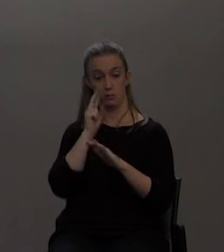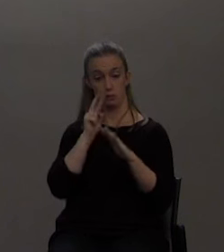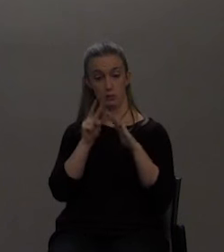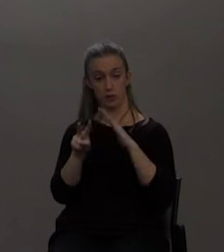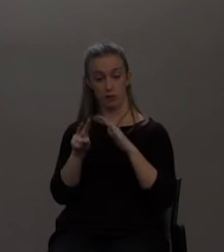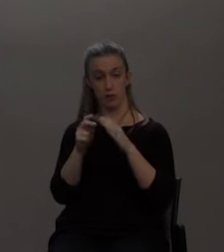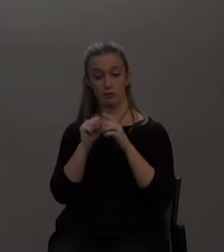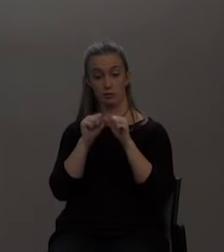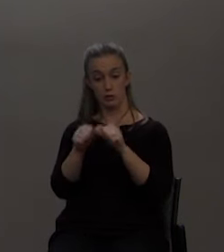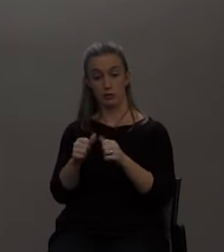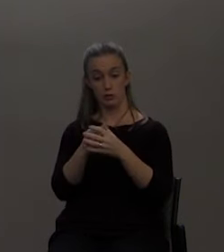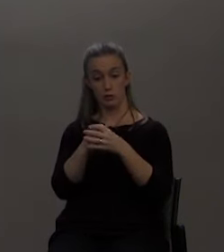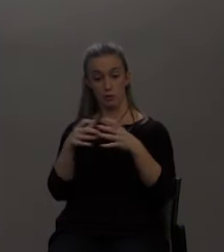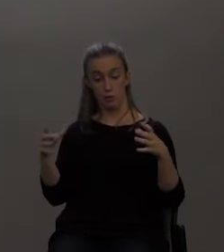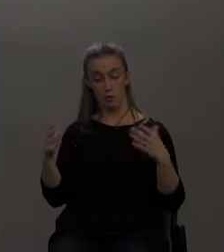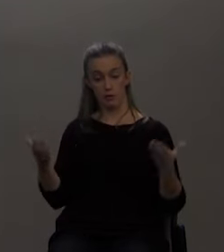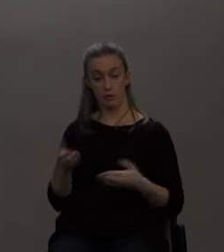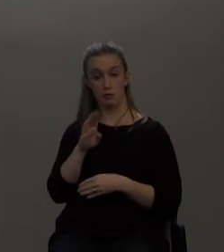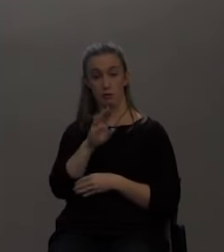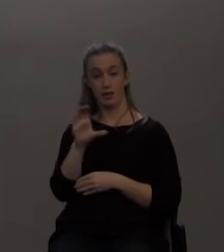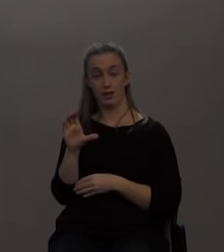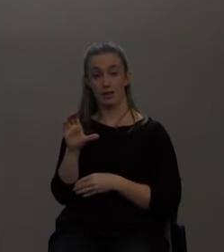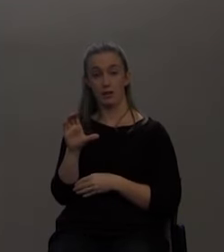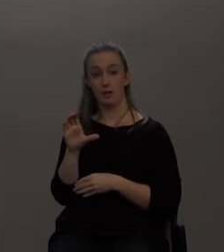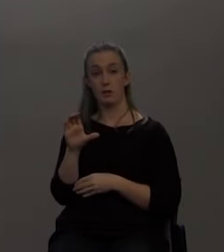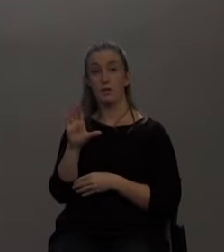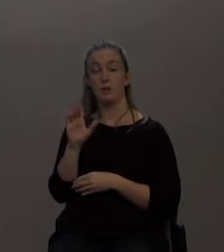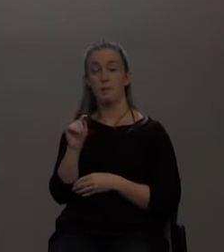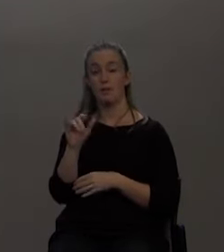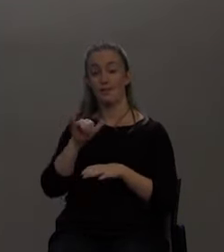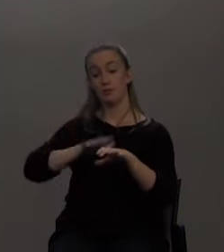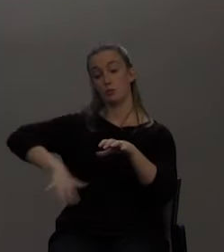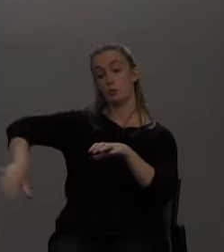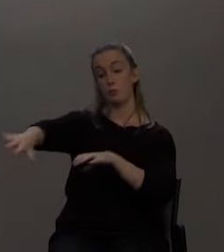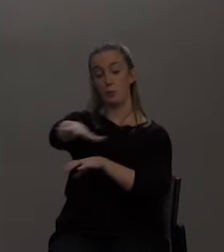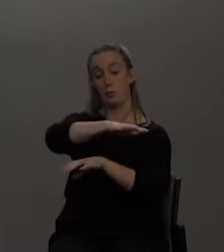projected continued growth in Boyle County, but then projected declines